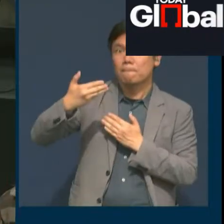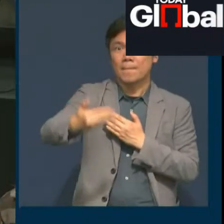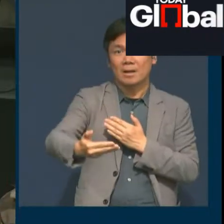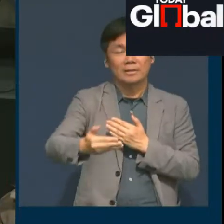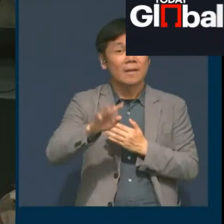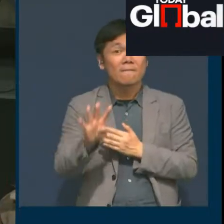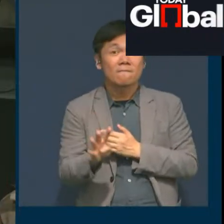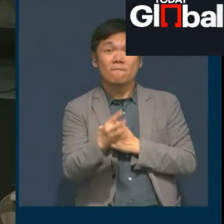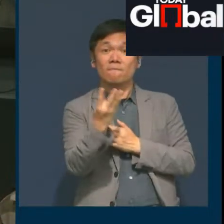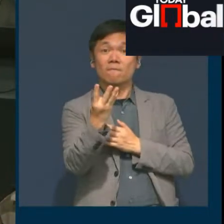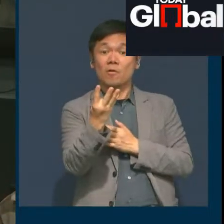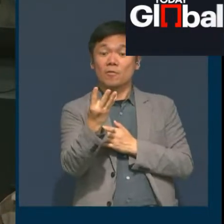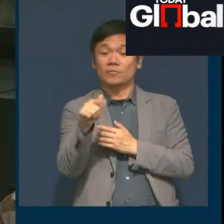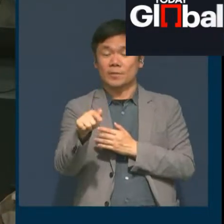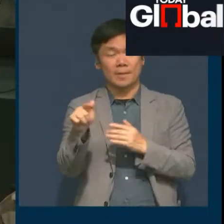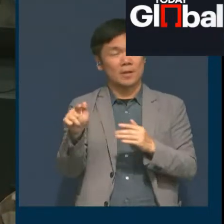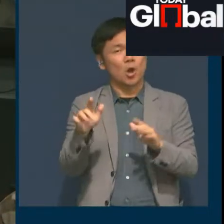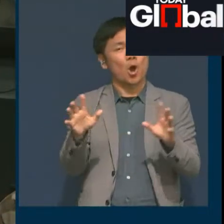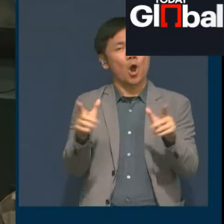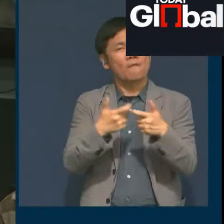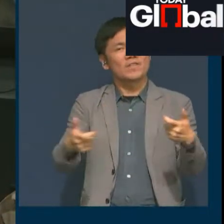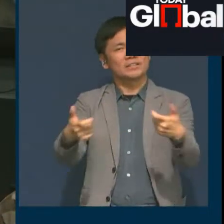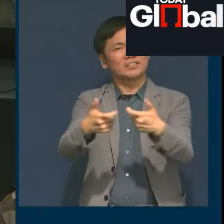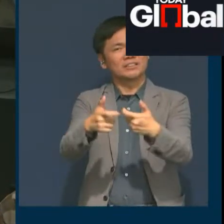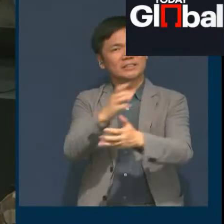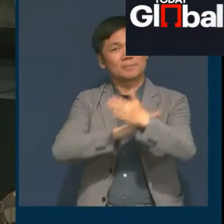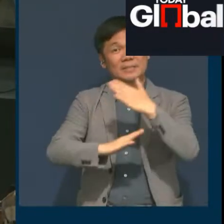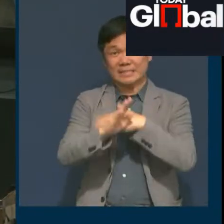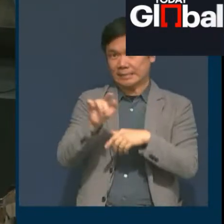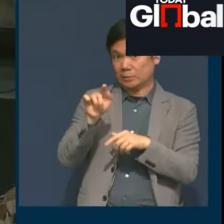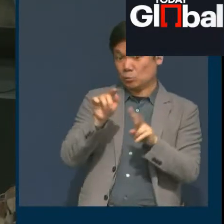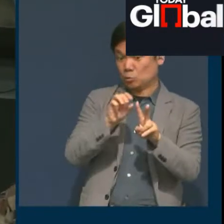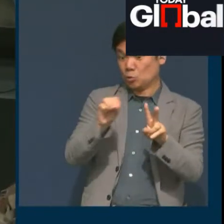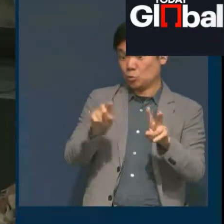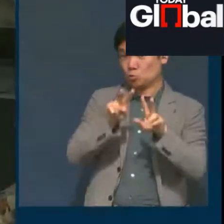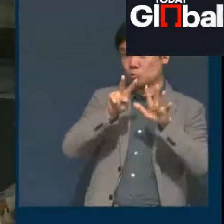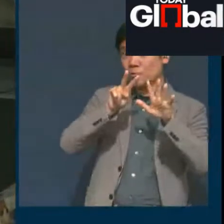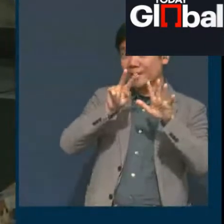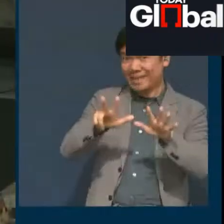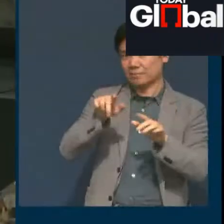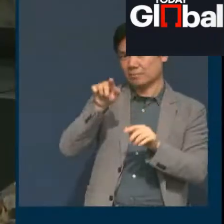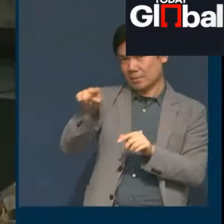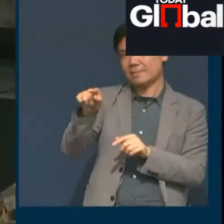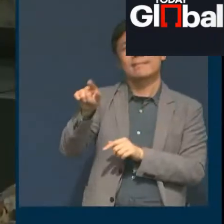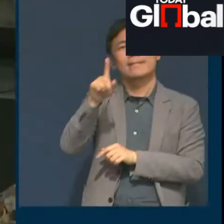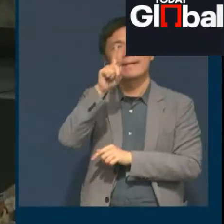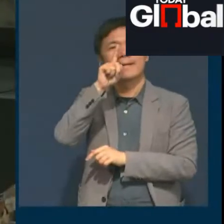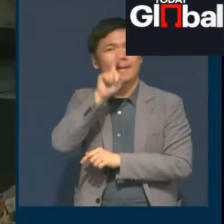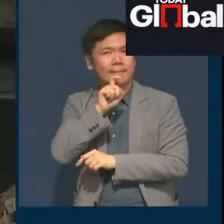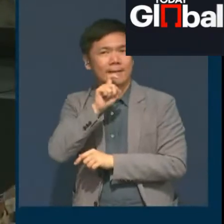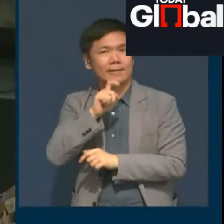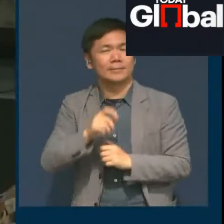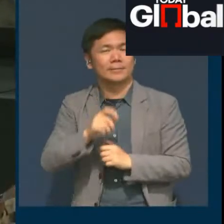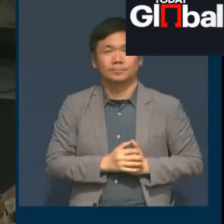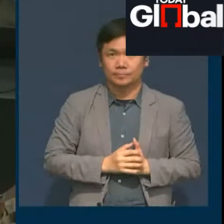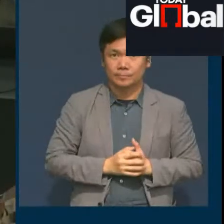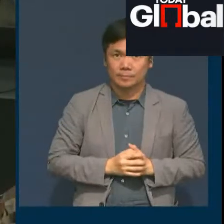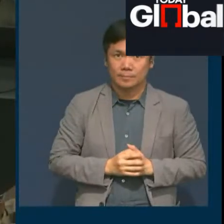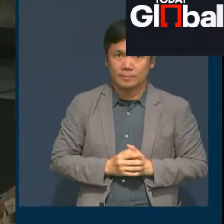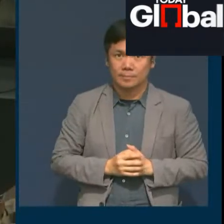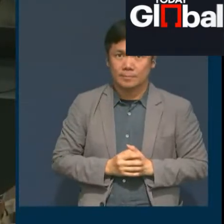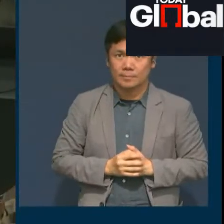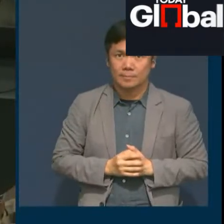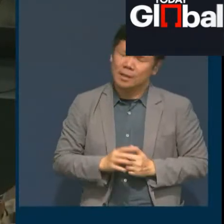in 2028. Qatar is a country that is close to